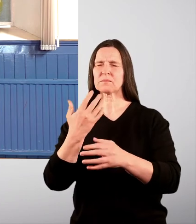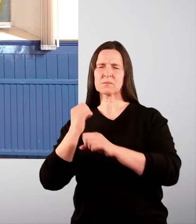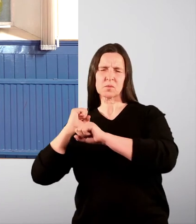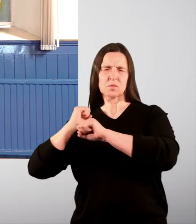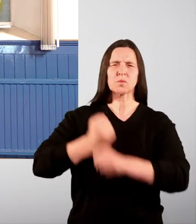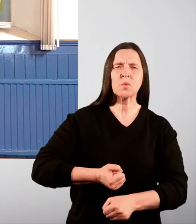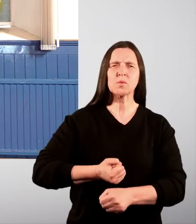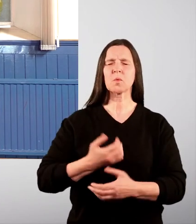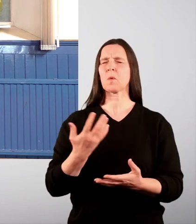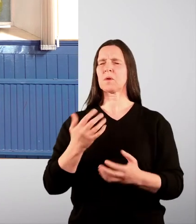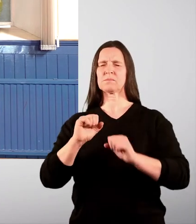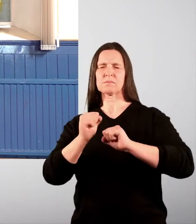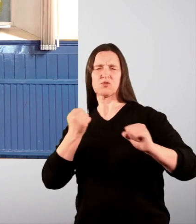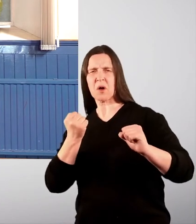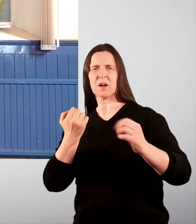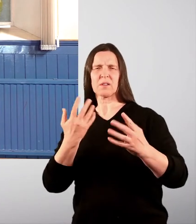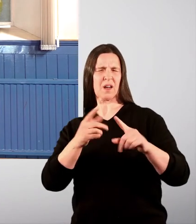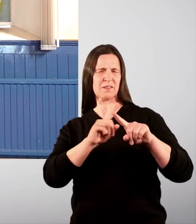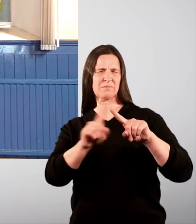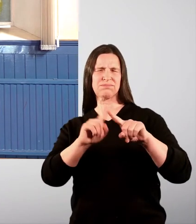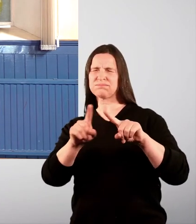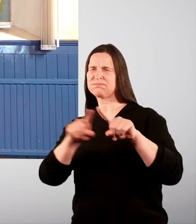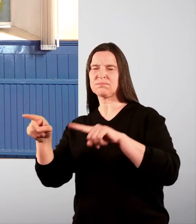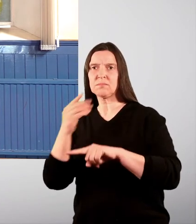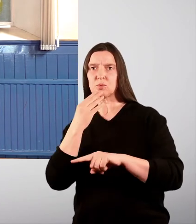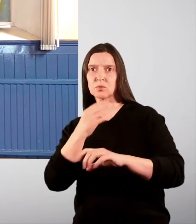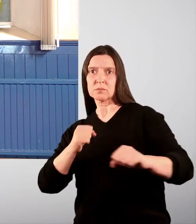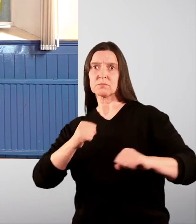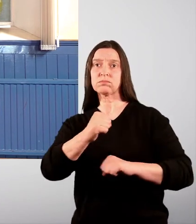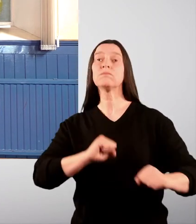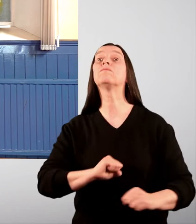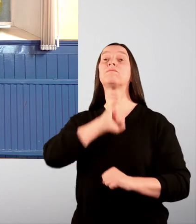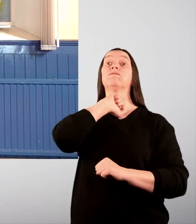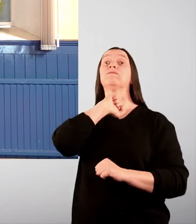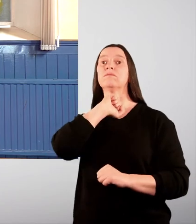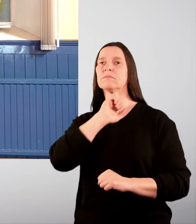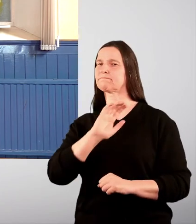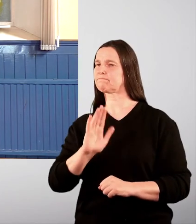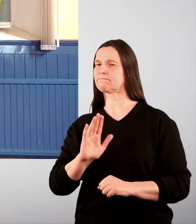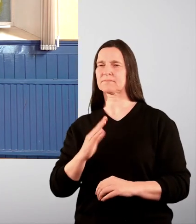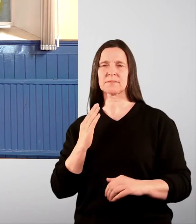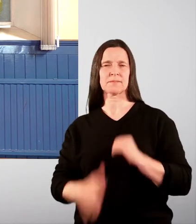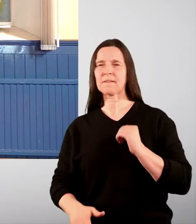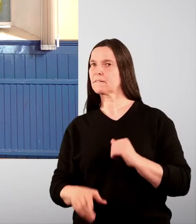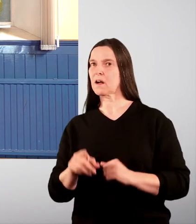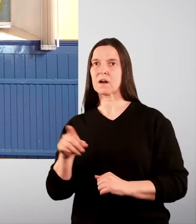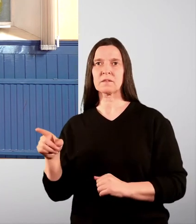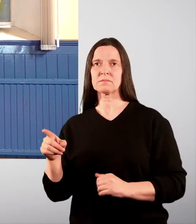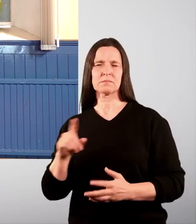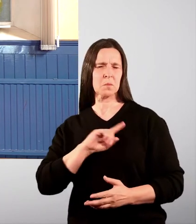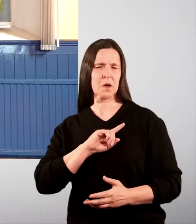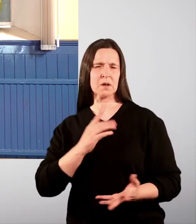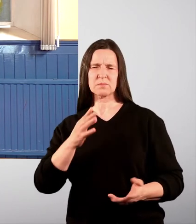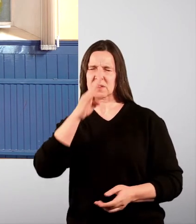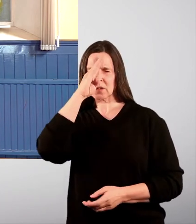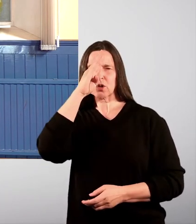arts, any boxing, you never go for the throat because it's extremely dangerous. A strike to the throat could cause swelling, which could cause the supply